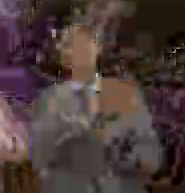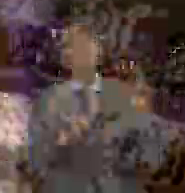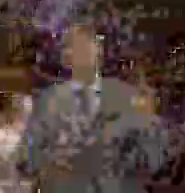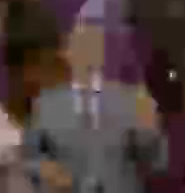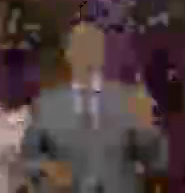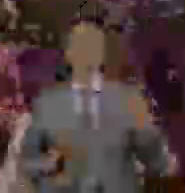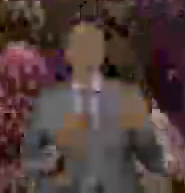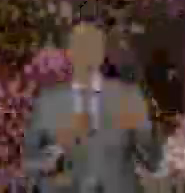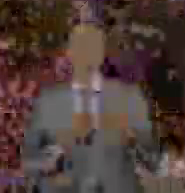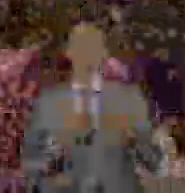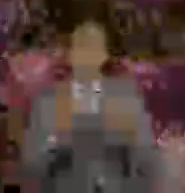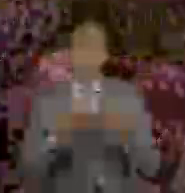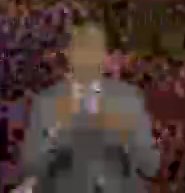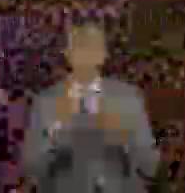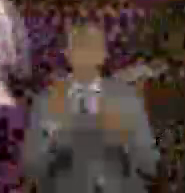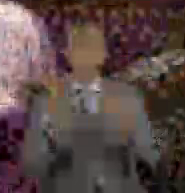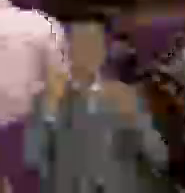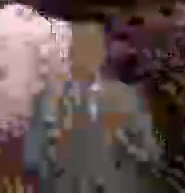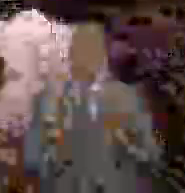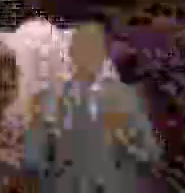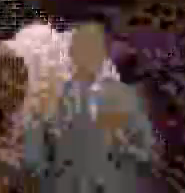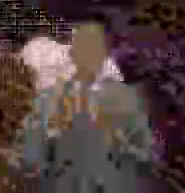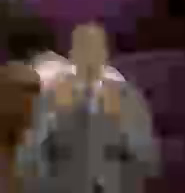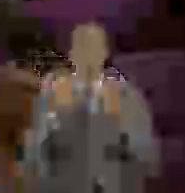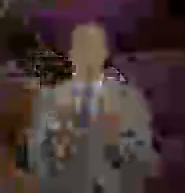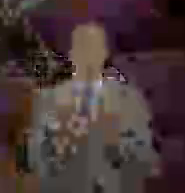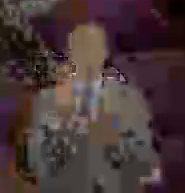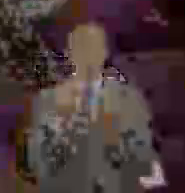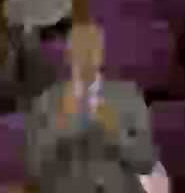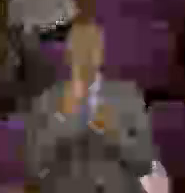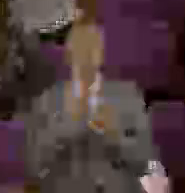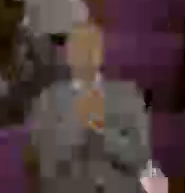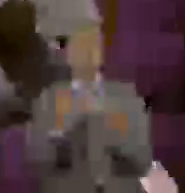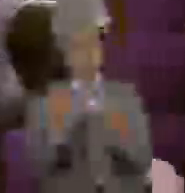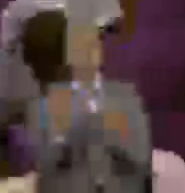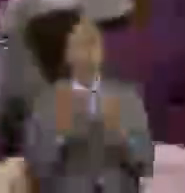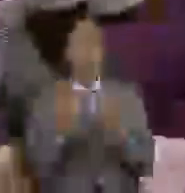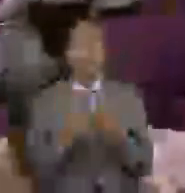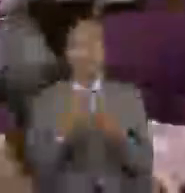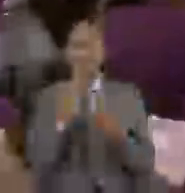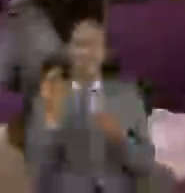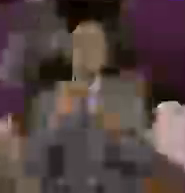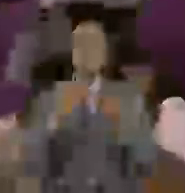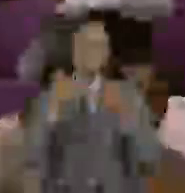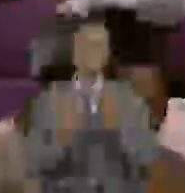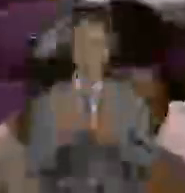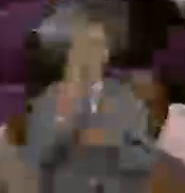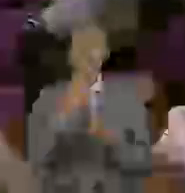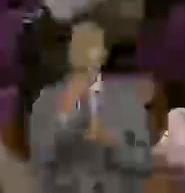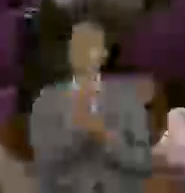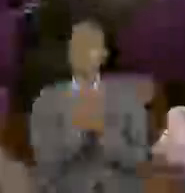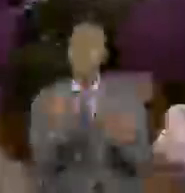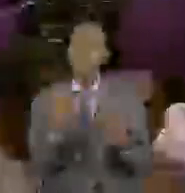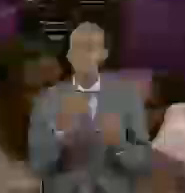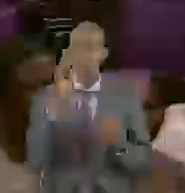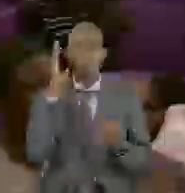stronger and stronger. If you are saved, stronger and stronger. If you are not saved, you'll be